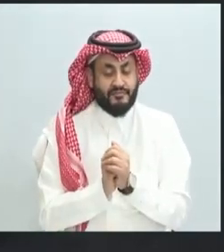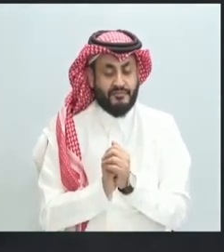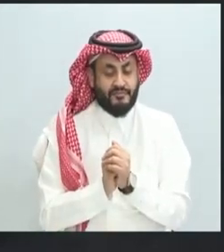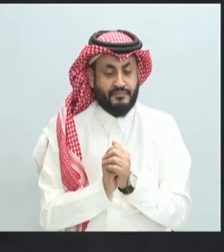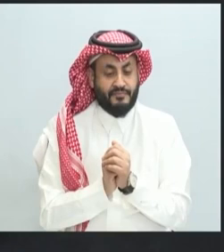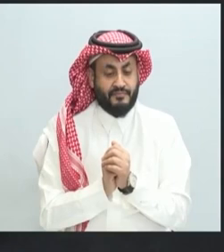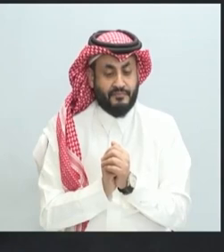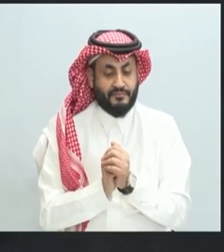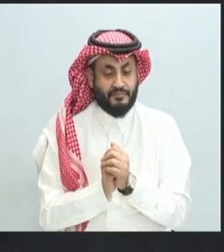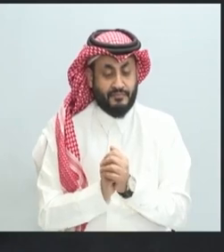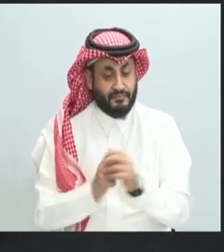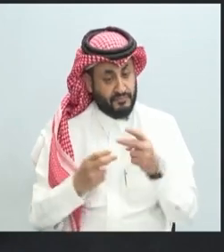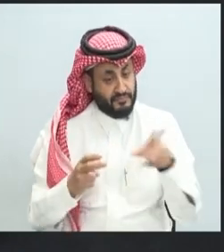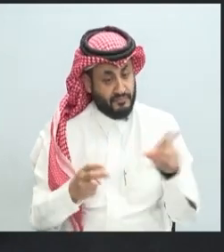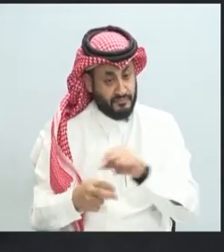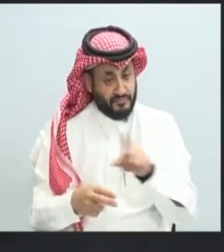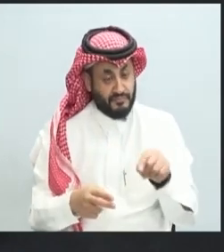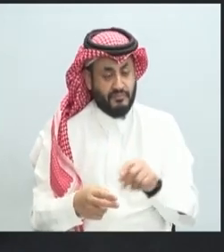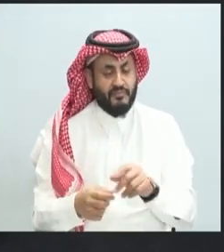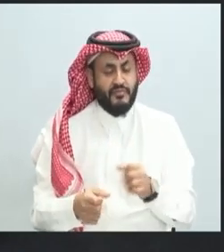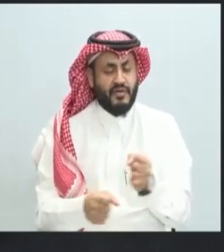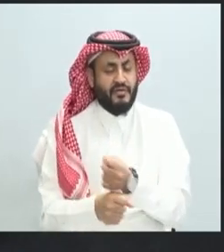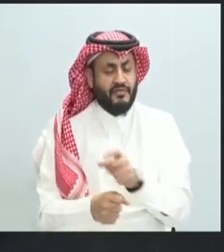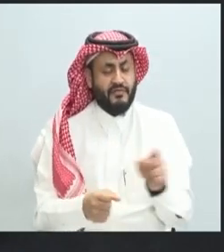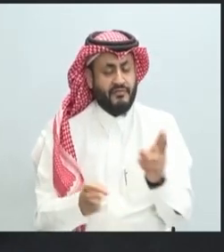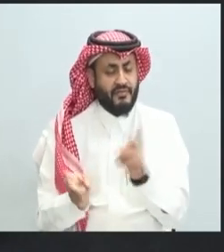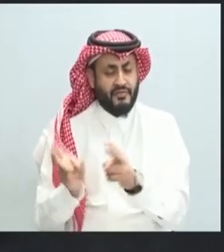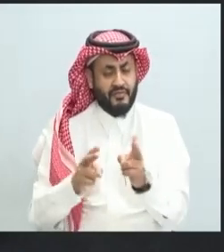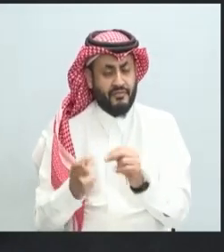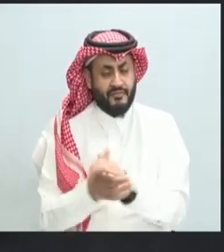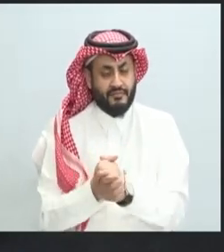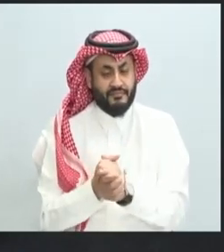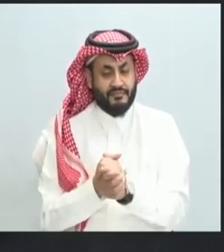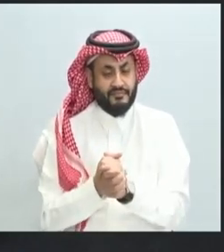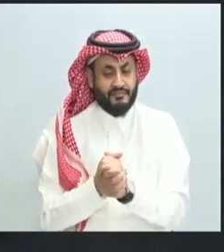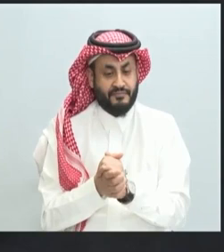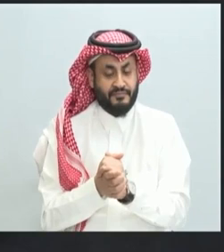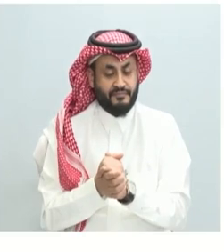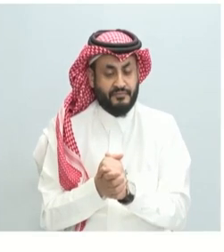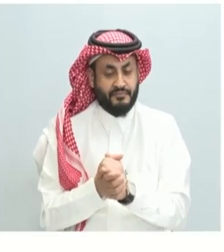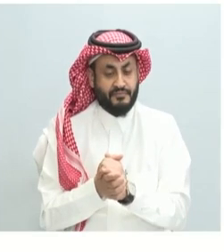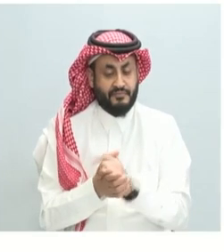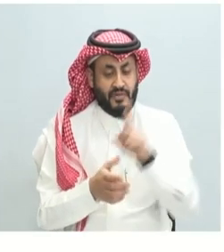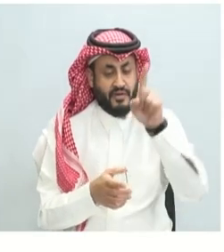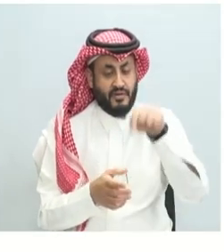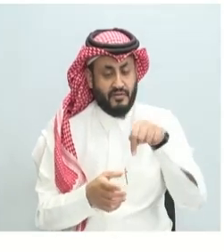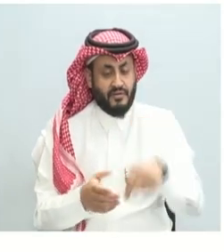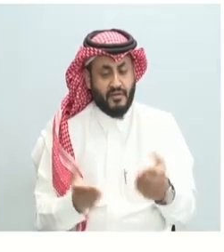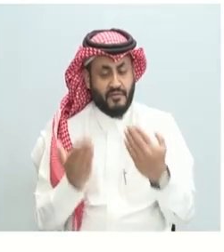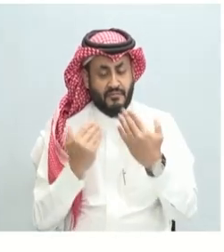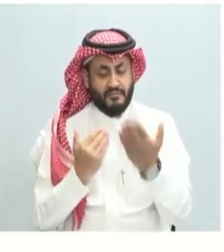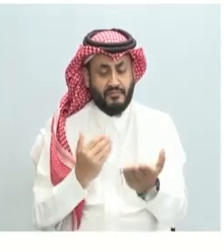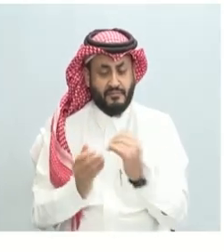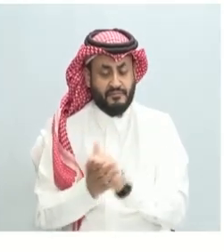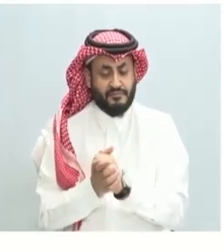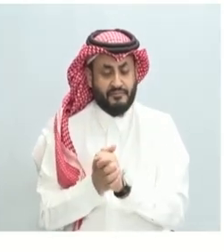And remember, you can do the same. You can practice this in pairs. So now let's get to know our objectives